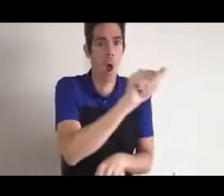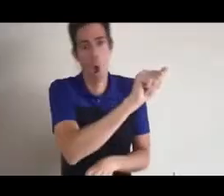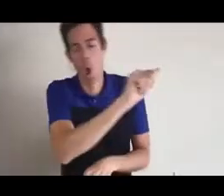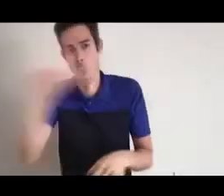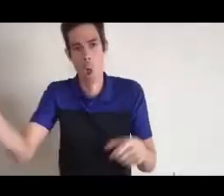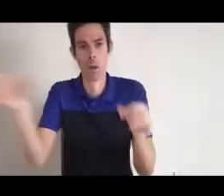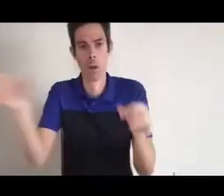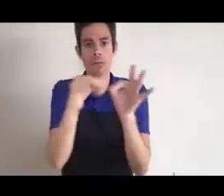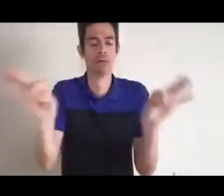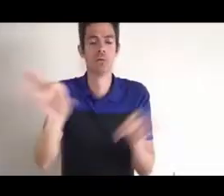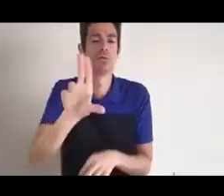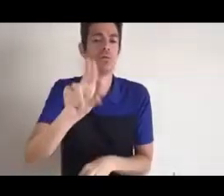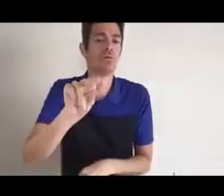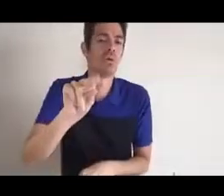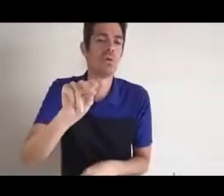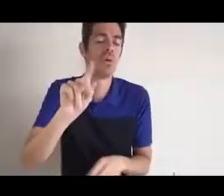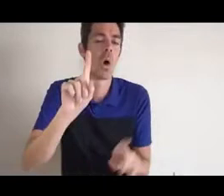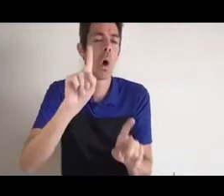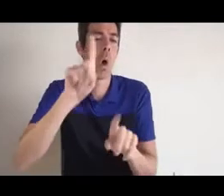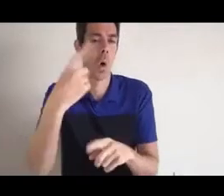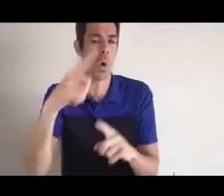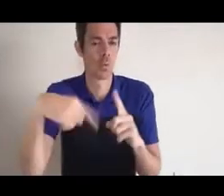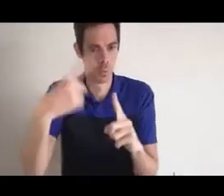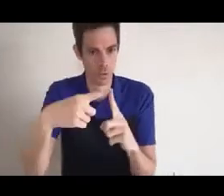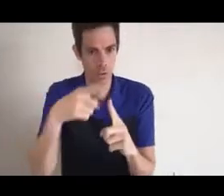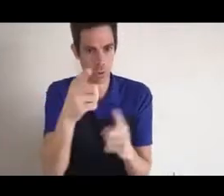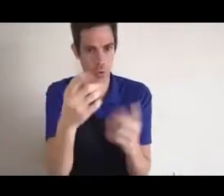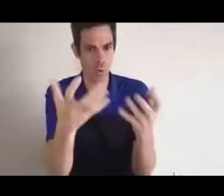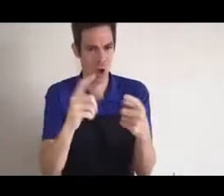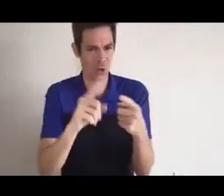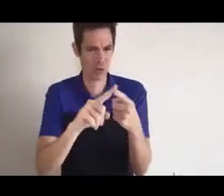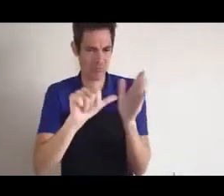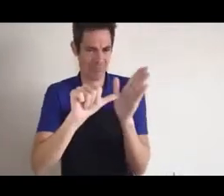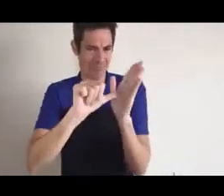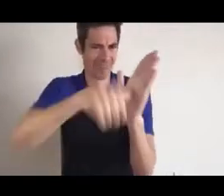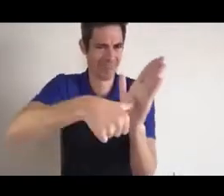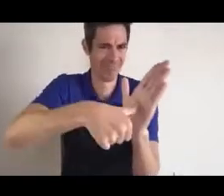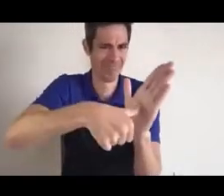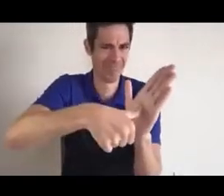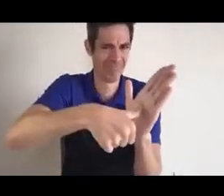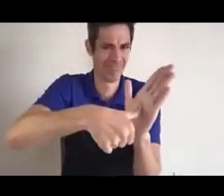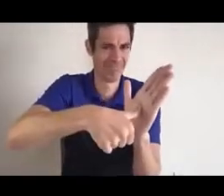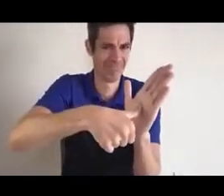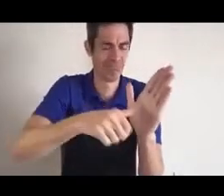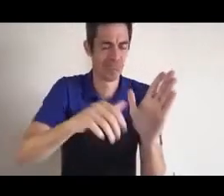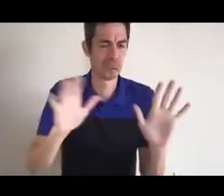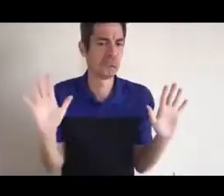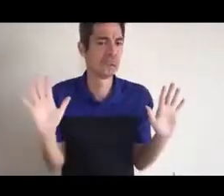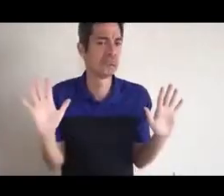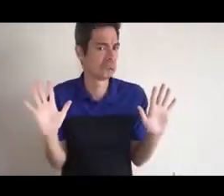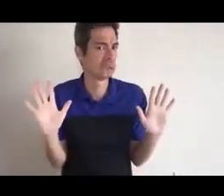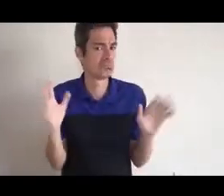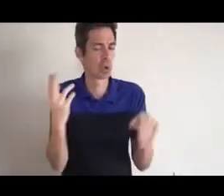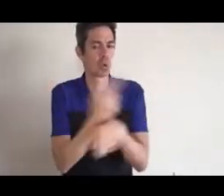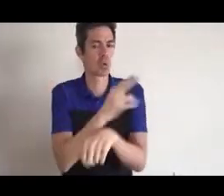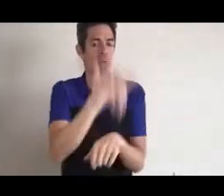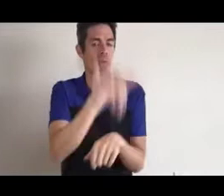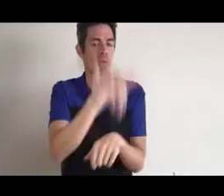point, but you don't need to apply it to every sentence. You only want to use it when you are